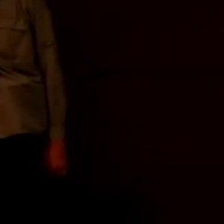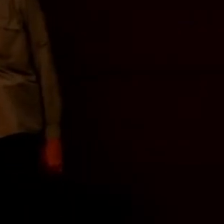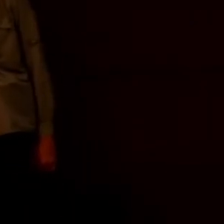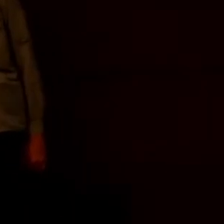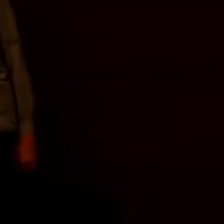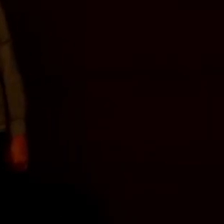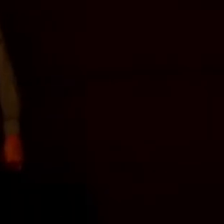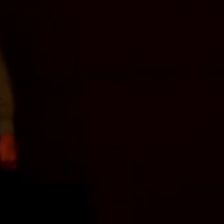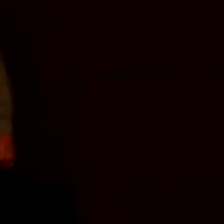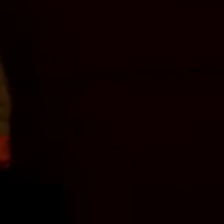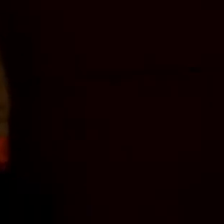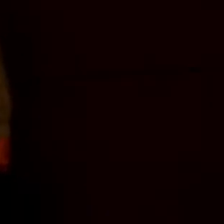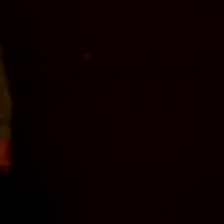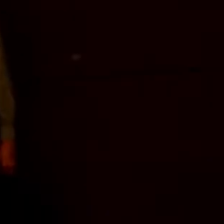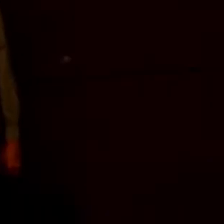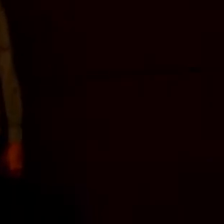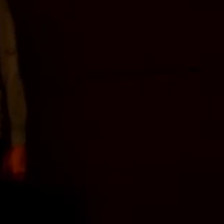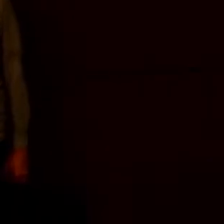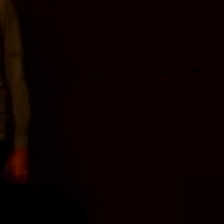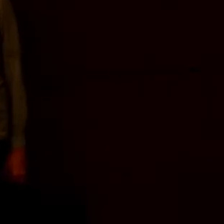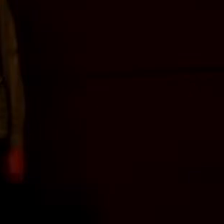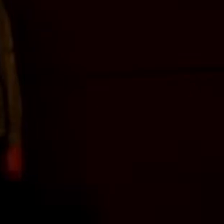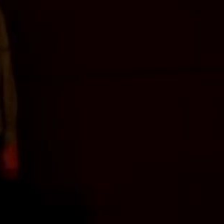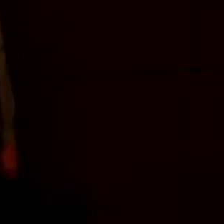the interpretation devices.